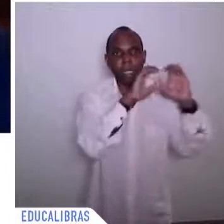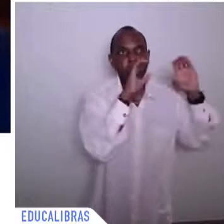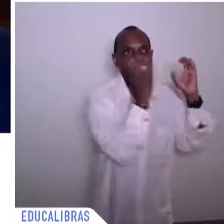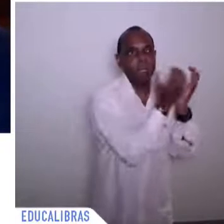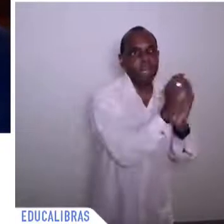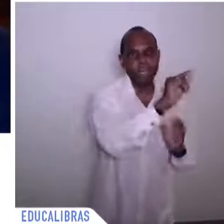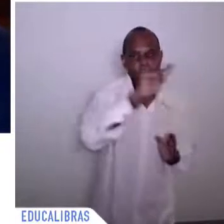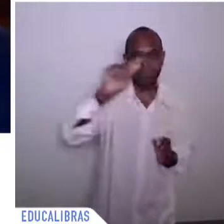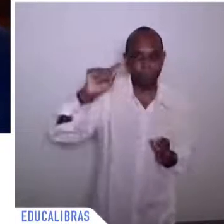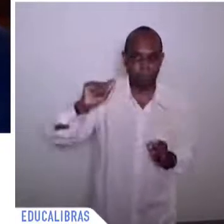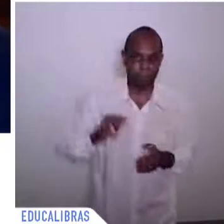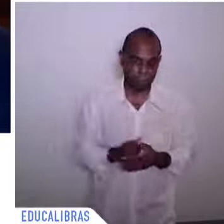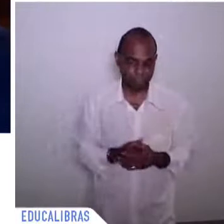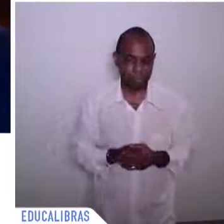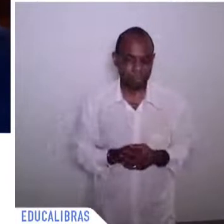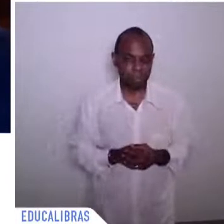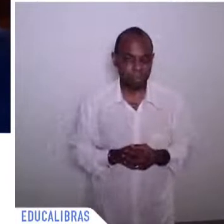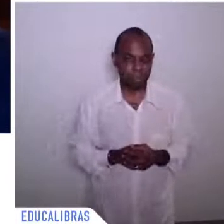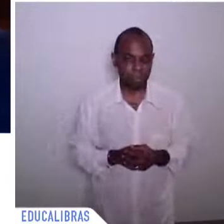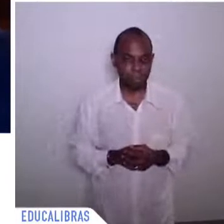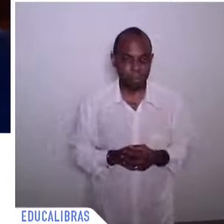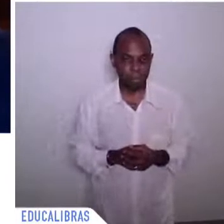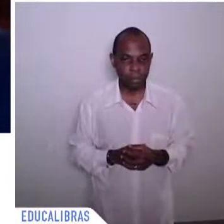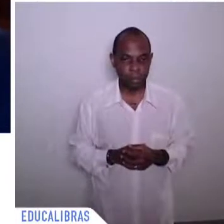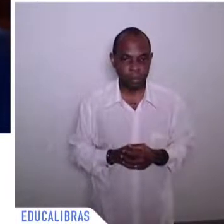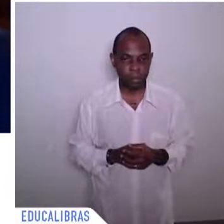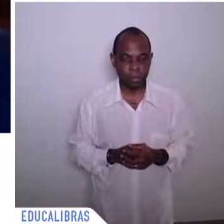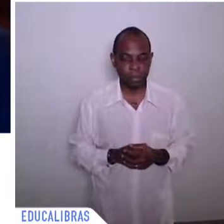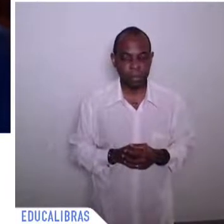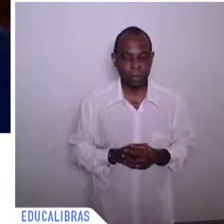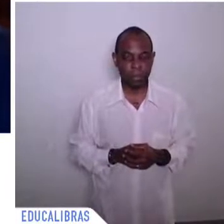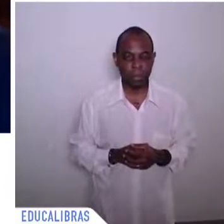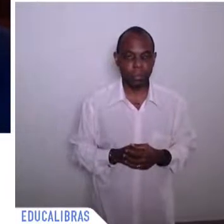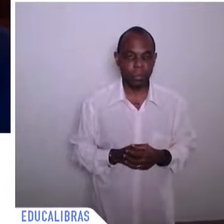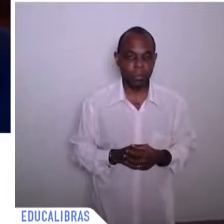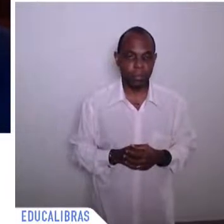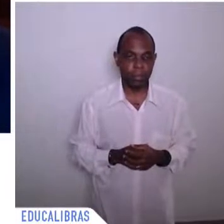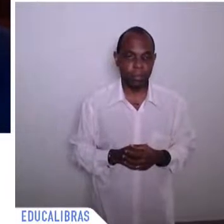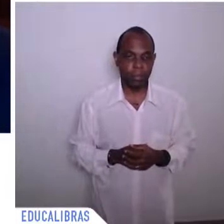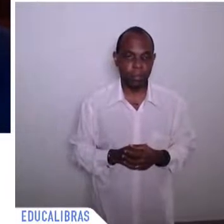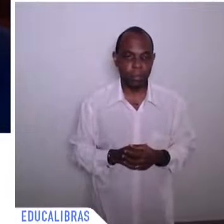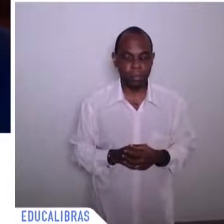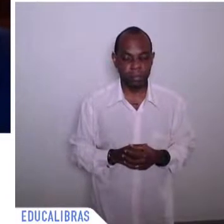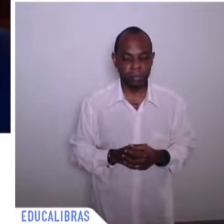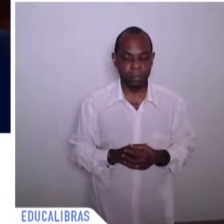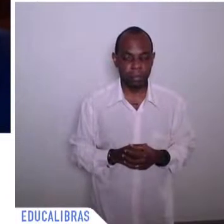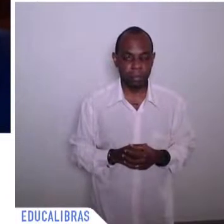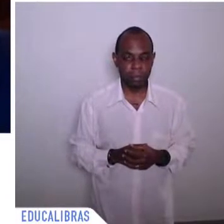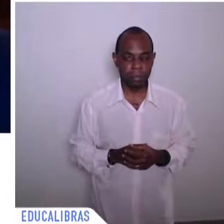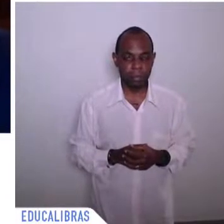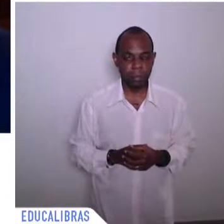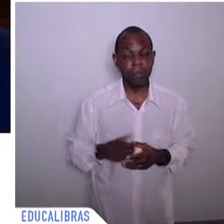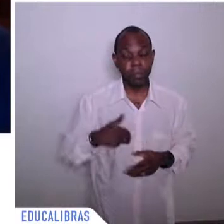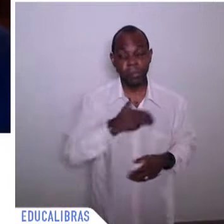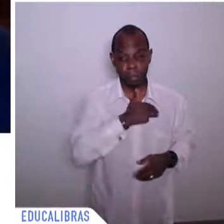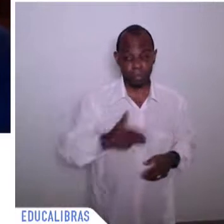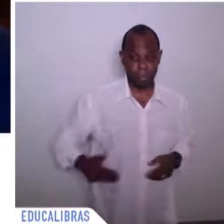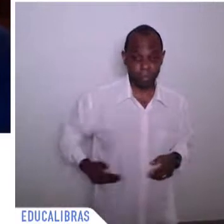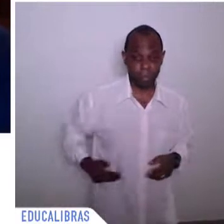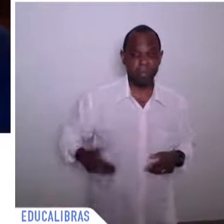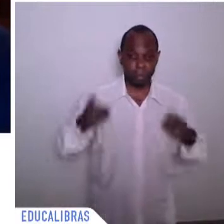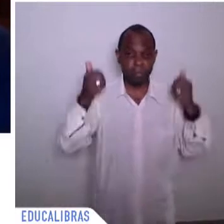very interesting at the local level. And I don't see why you